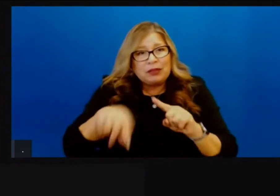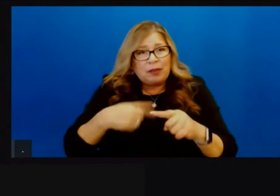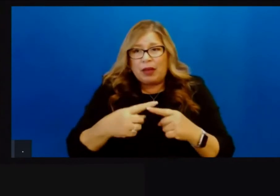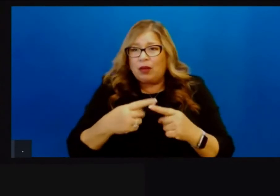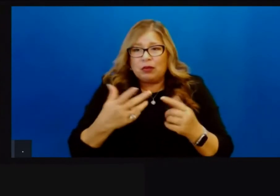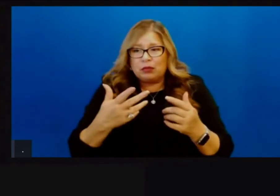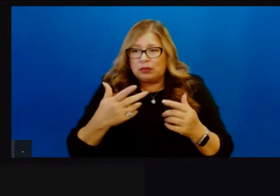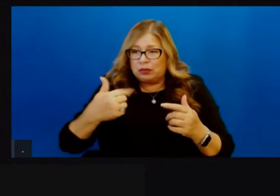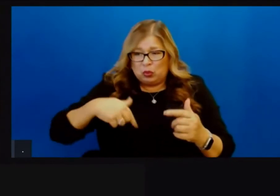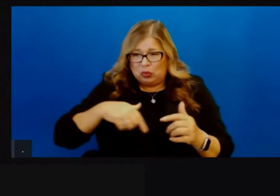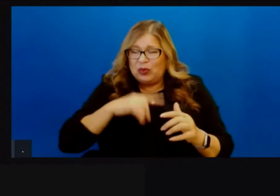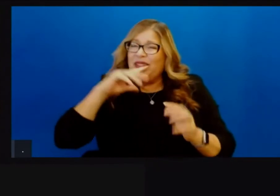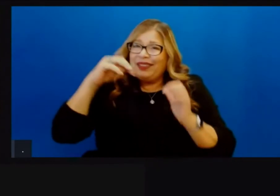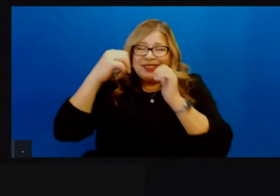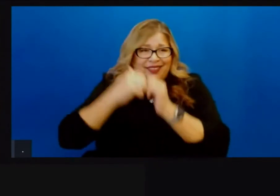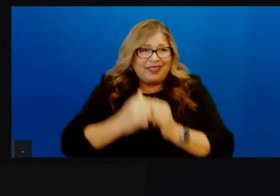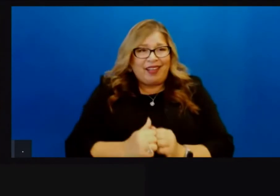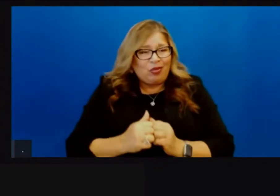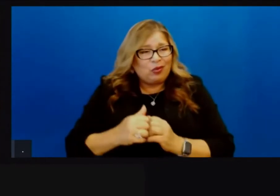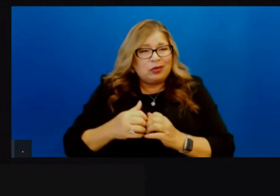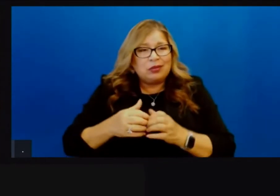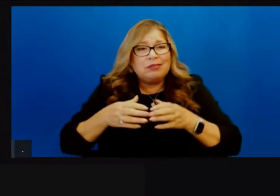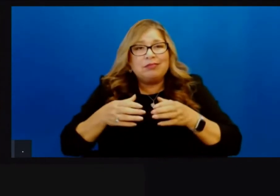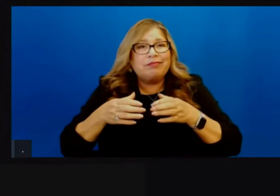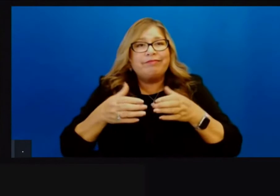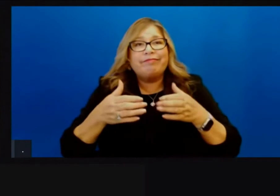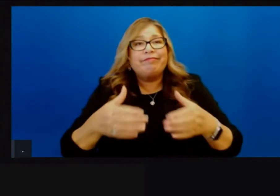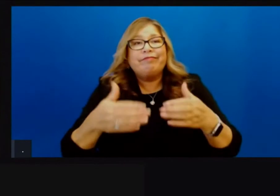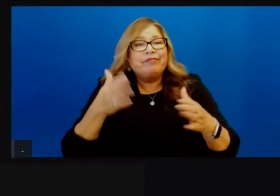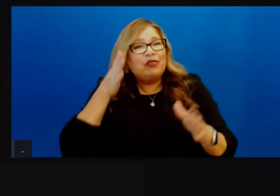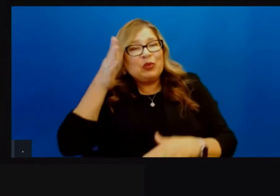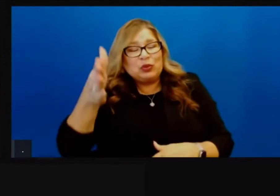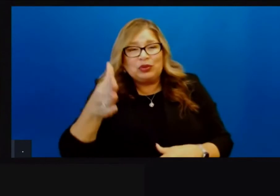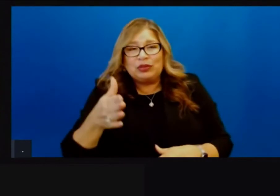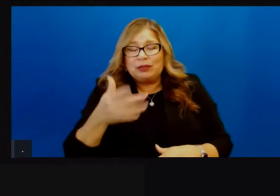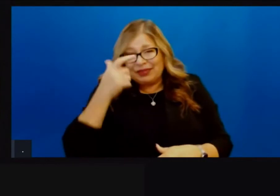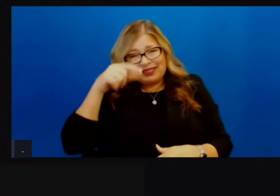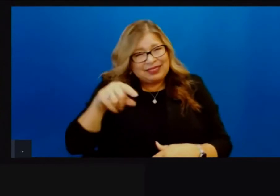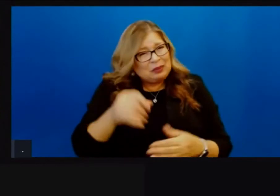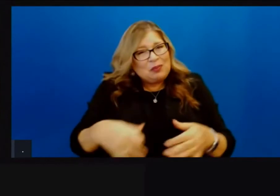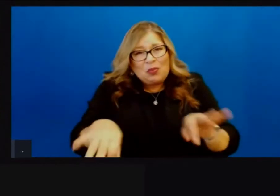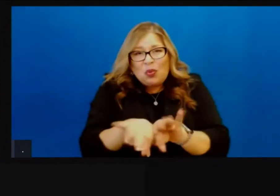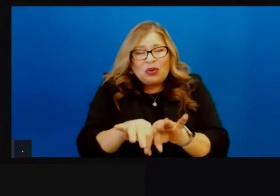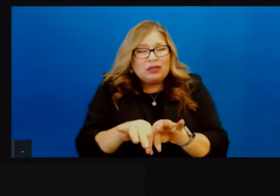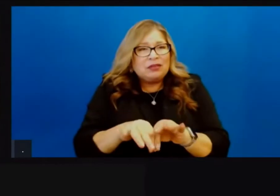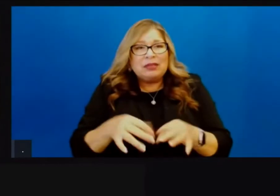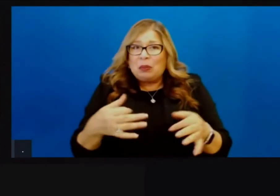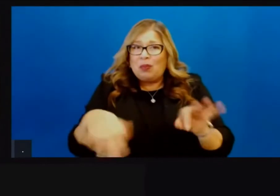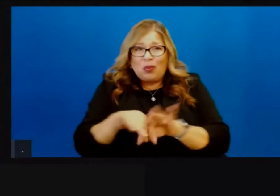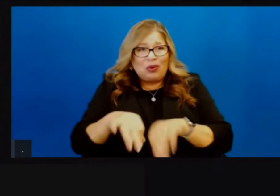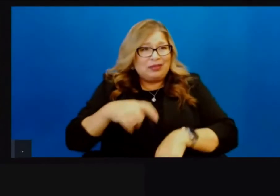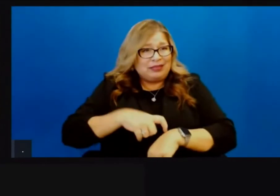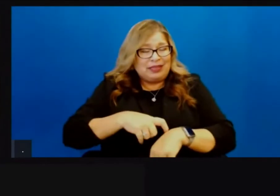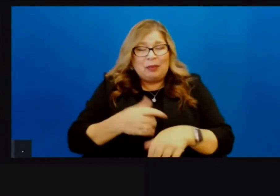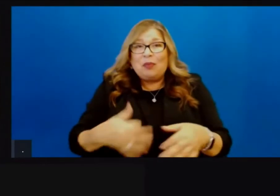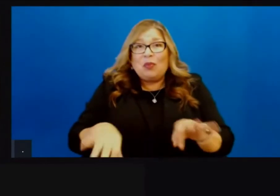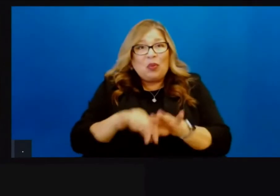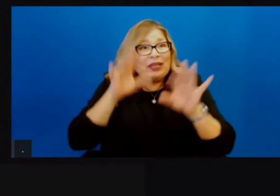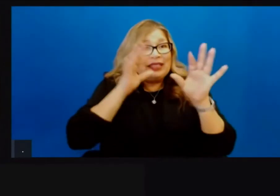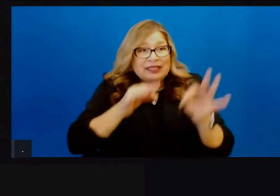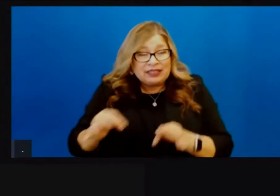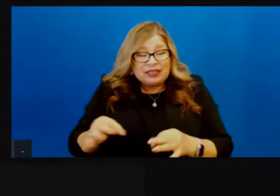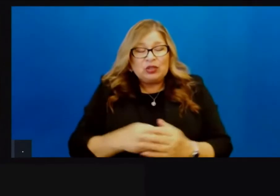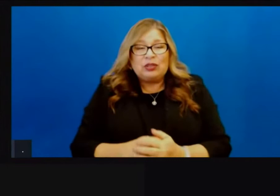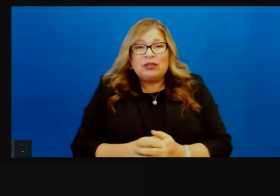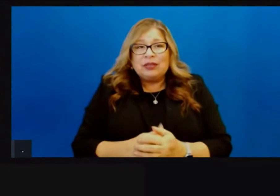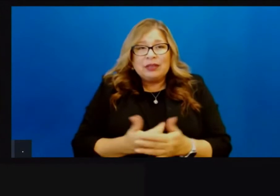were really, really important in this case. This is a critical decision. This is an important point of message